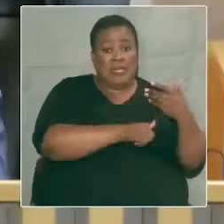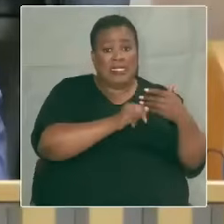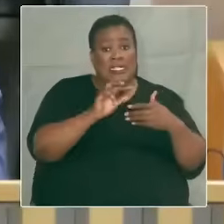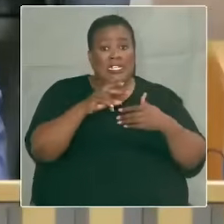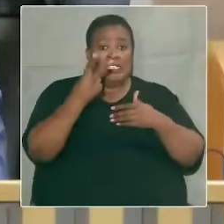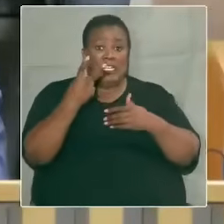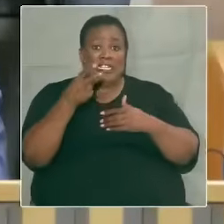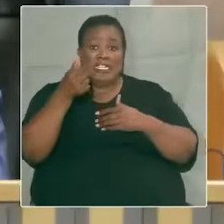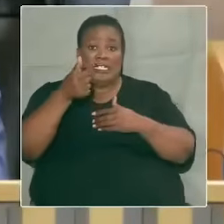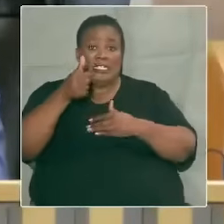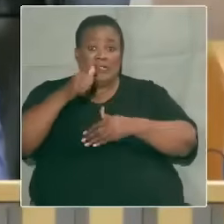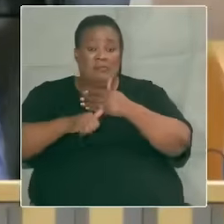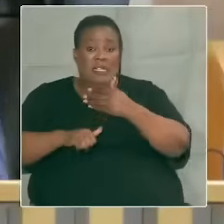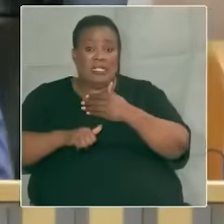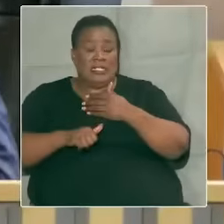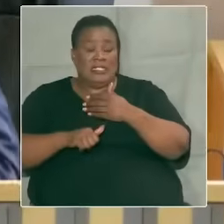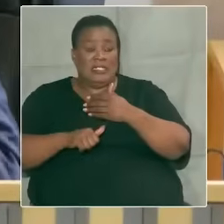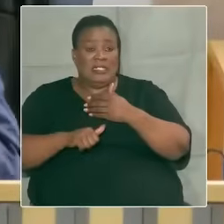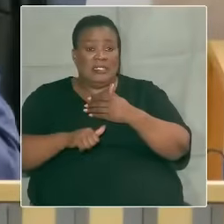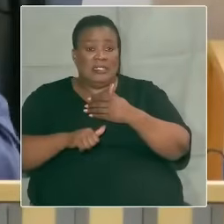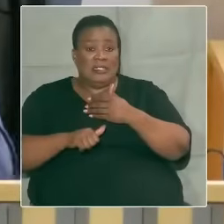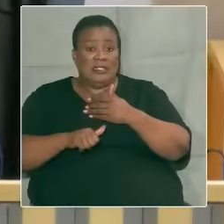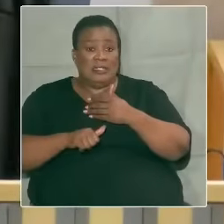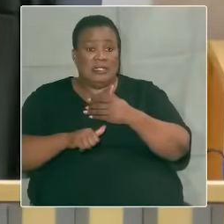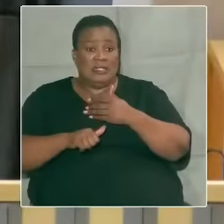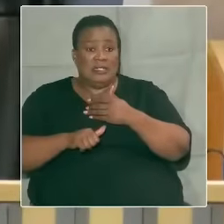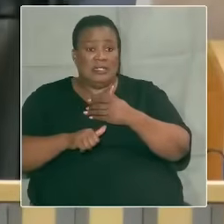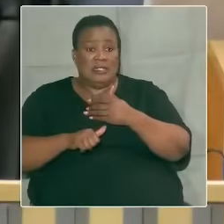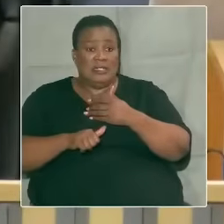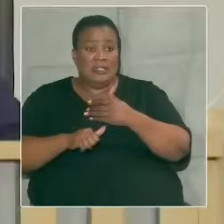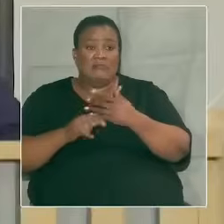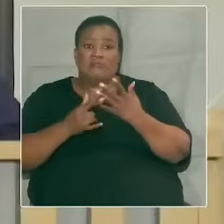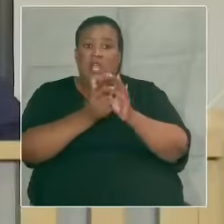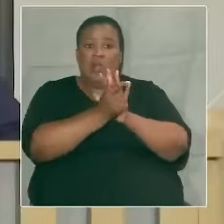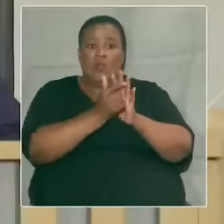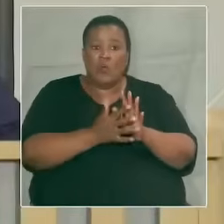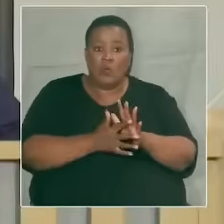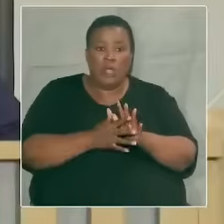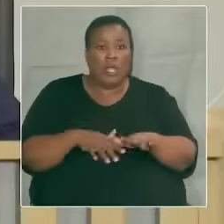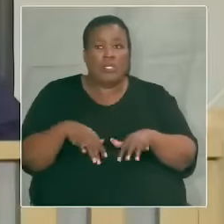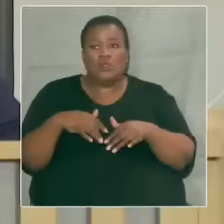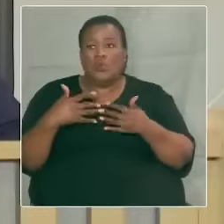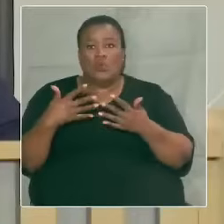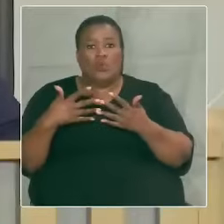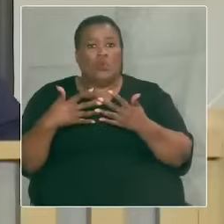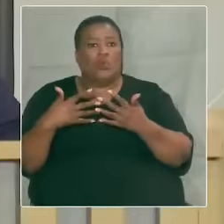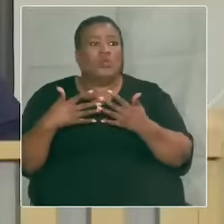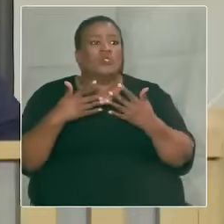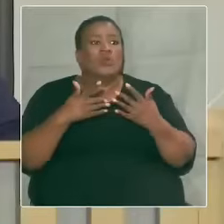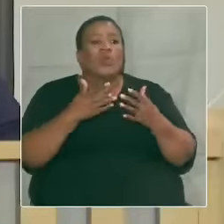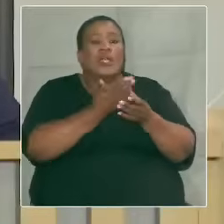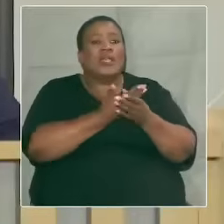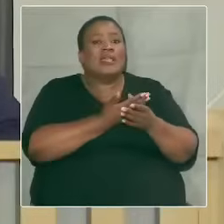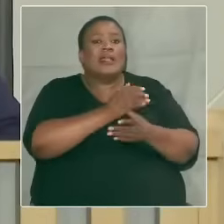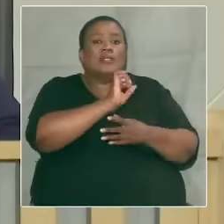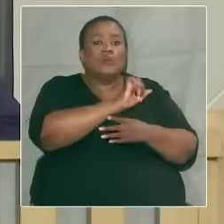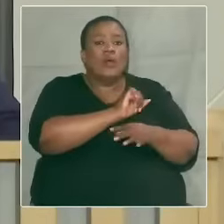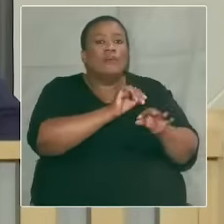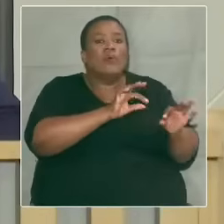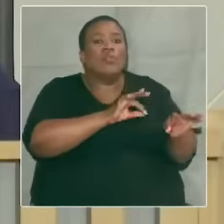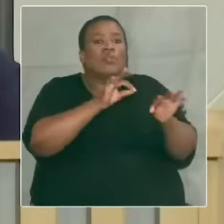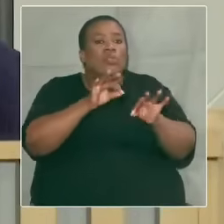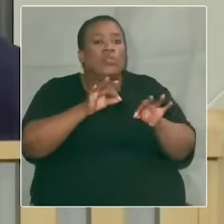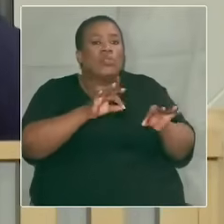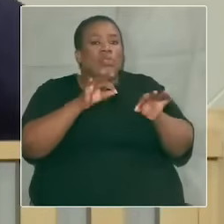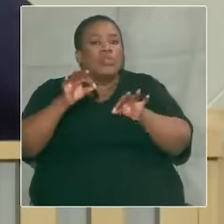courts, or whether it's the lawyers or the accused, they will postpone their cases and request a